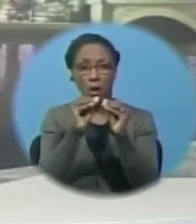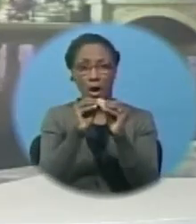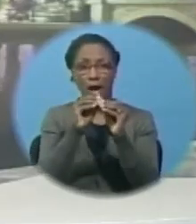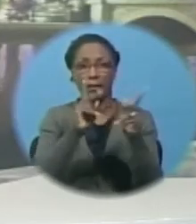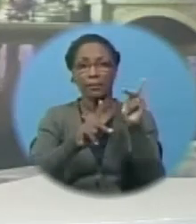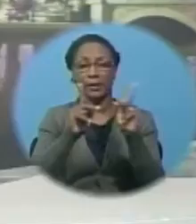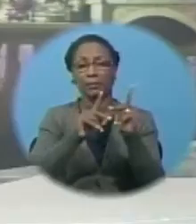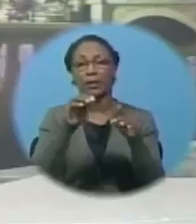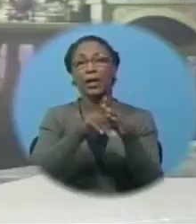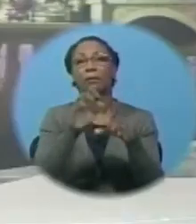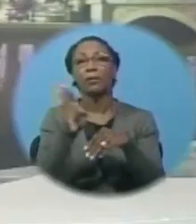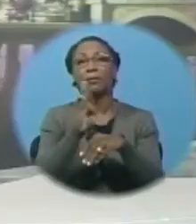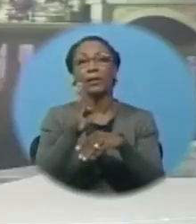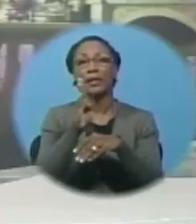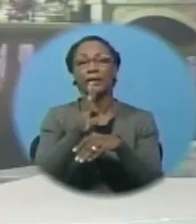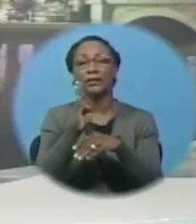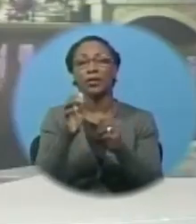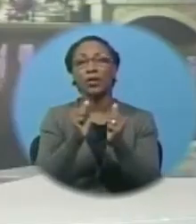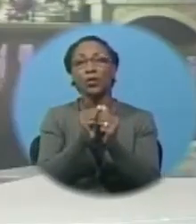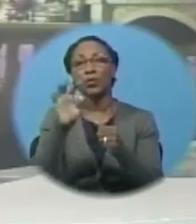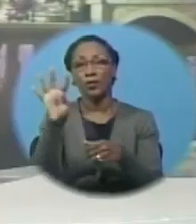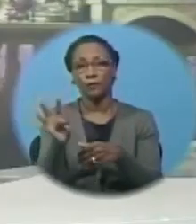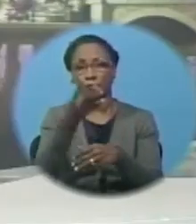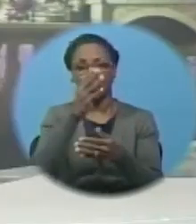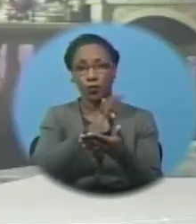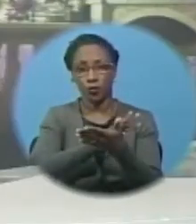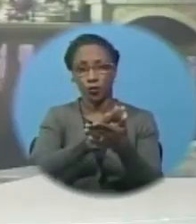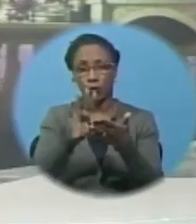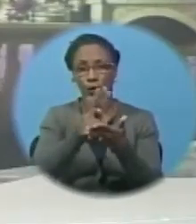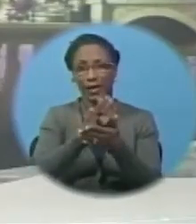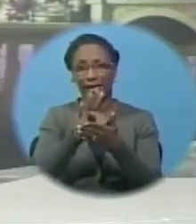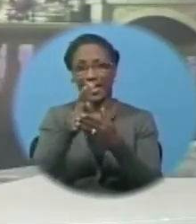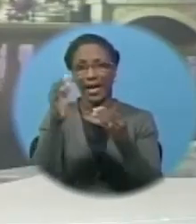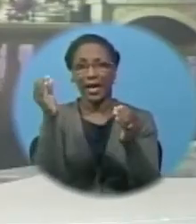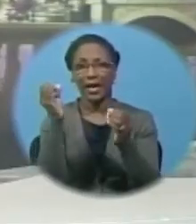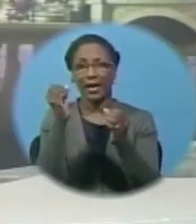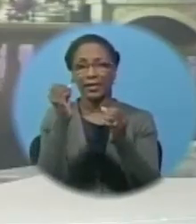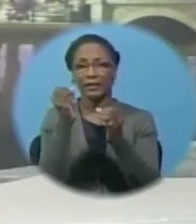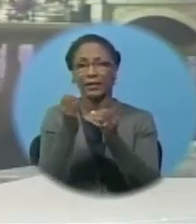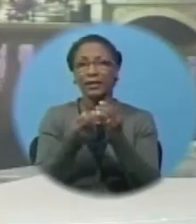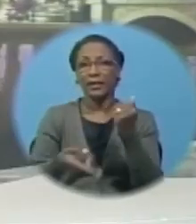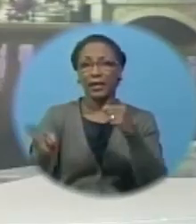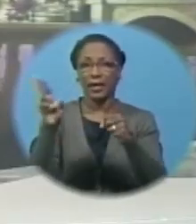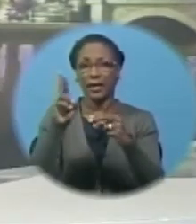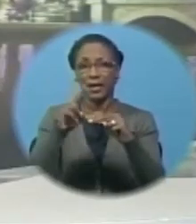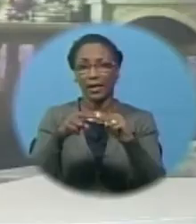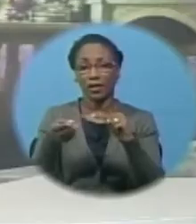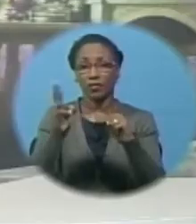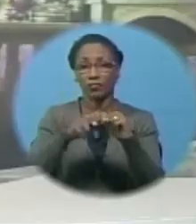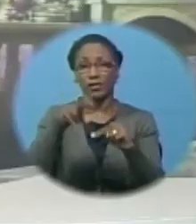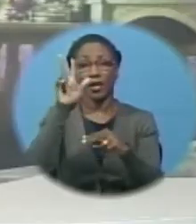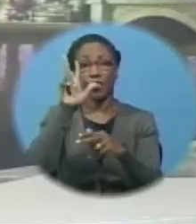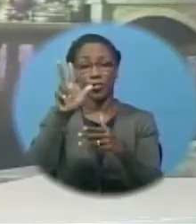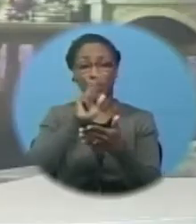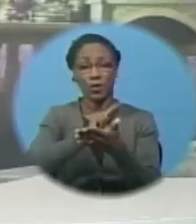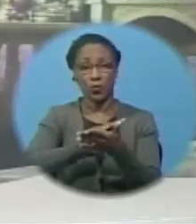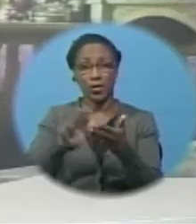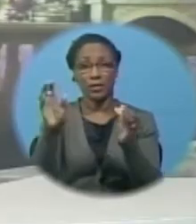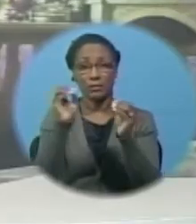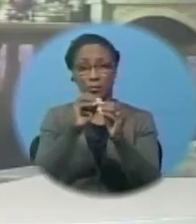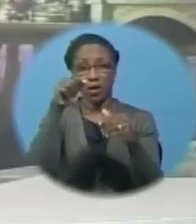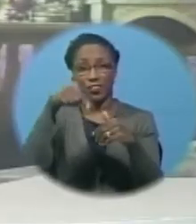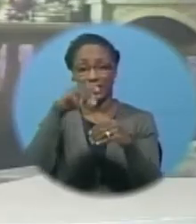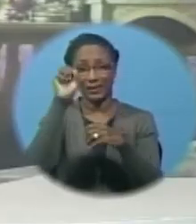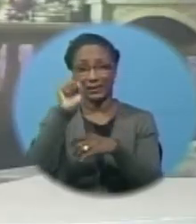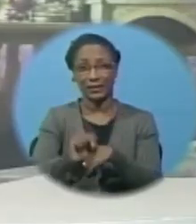The service will run for an extended period of 24 weeks, an increase of 3 weeks for the season. 27,000 tourists